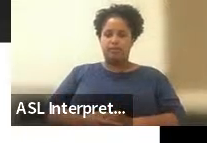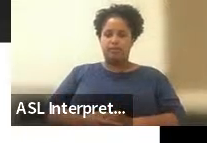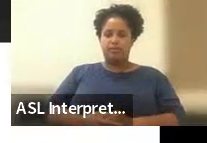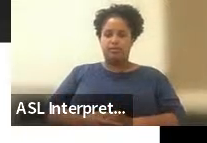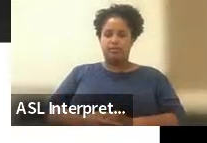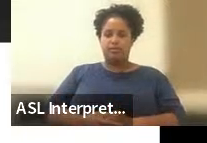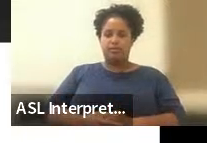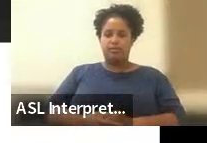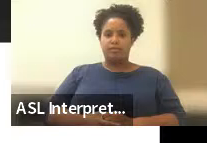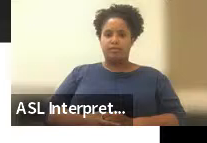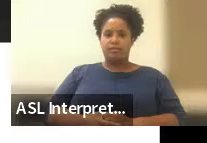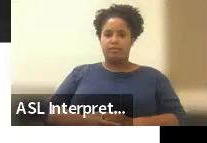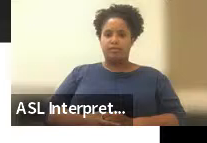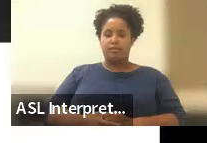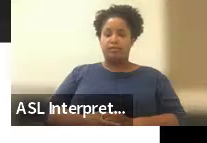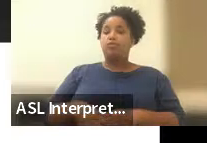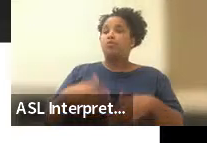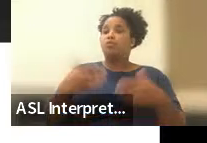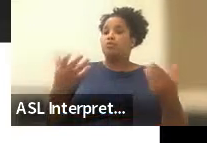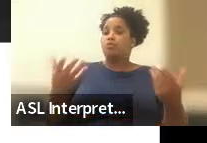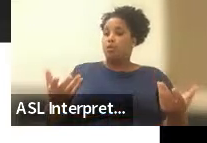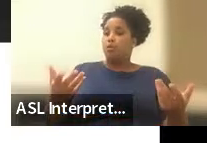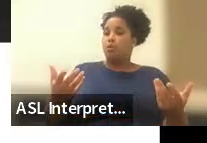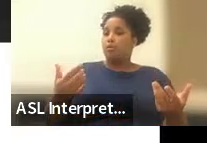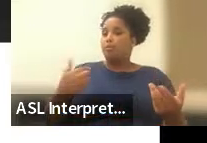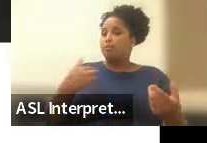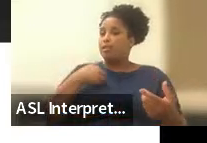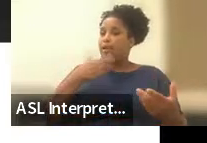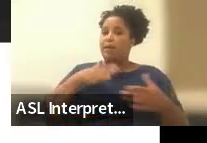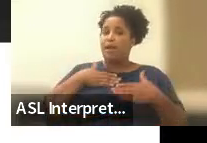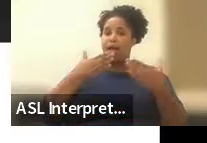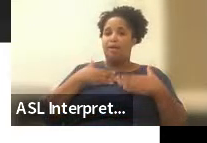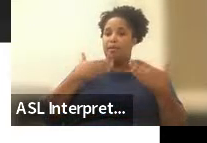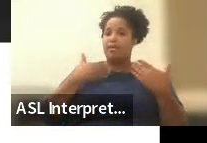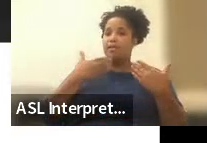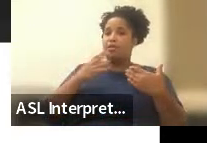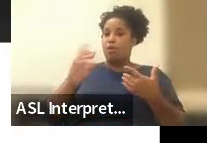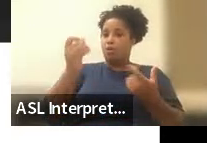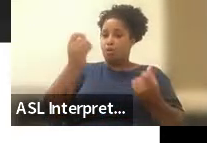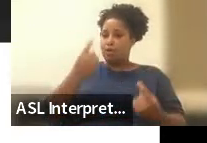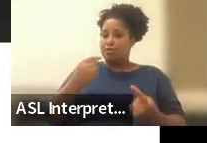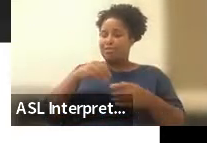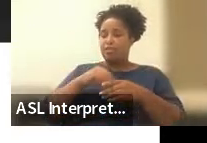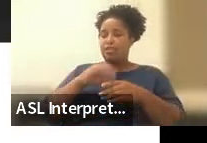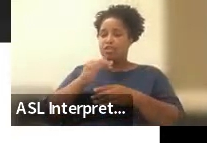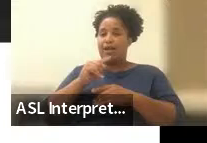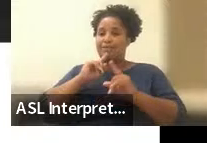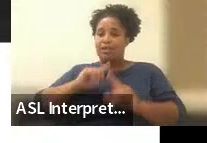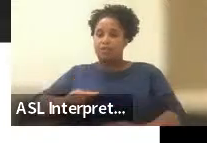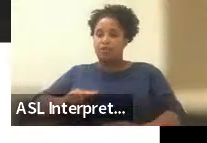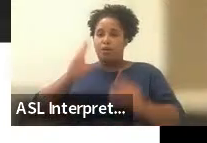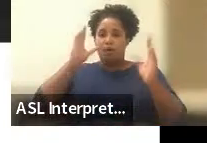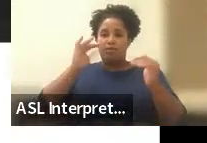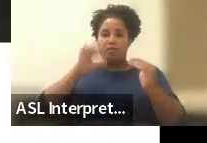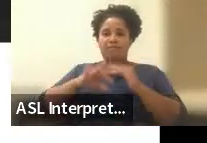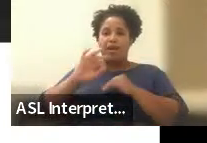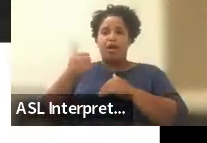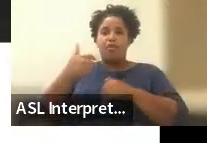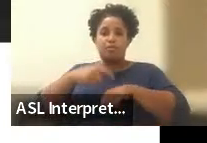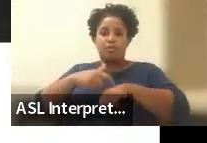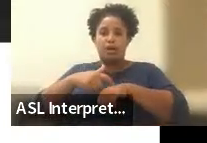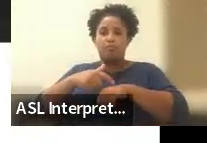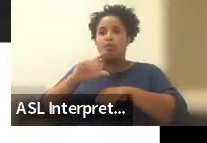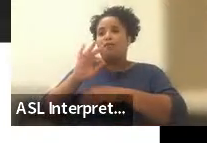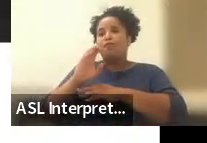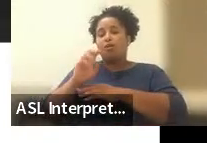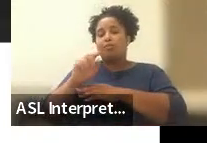And so I'm happy to try to address questions in the chat, or you know, hopefully we'll find other forums to talk about these